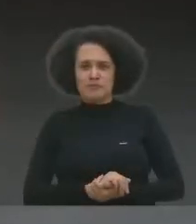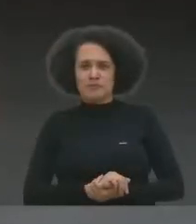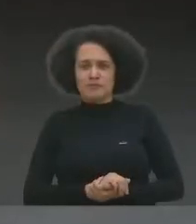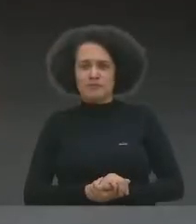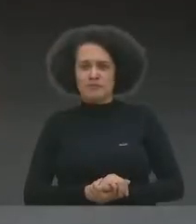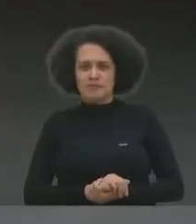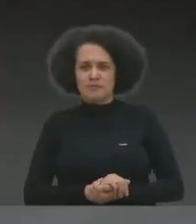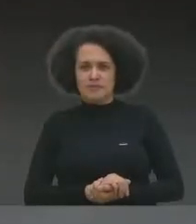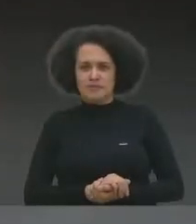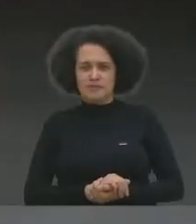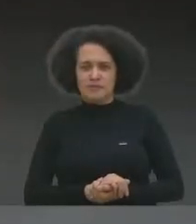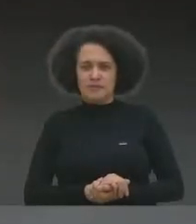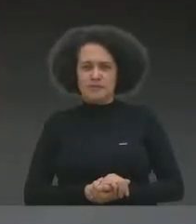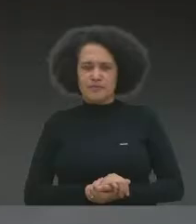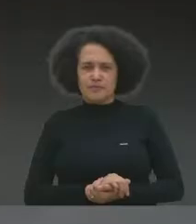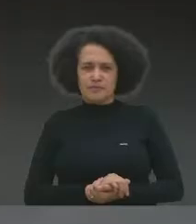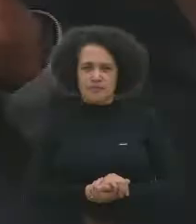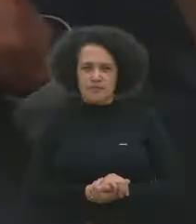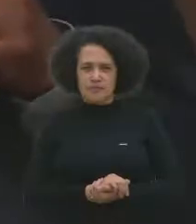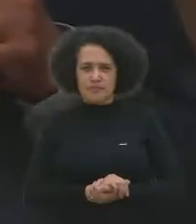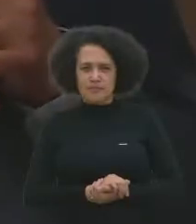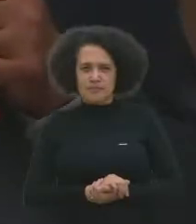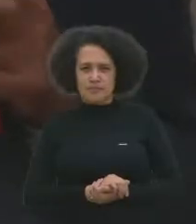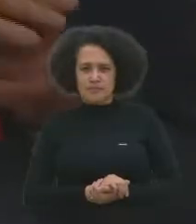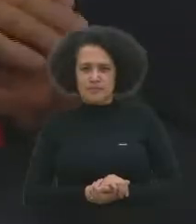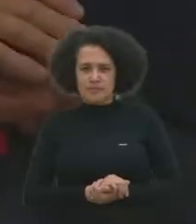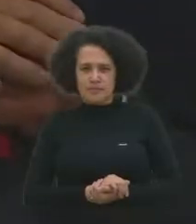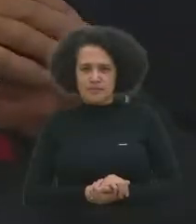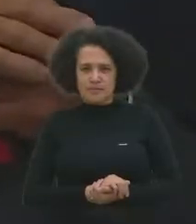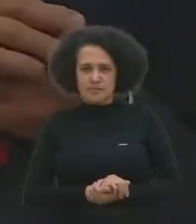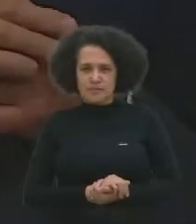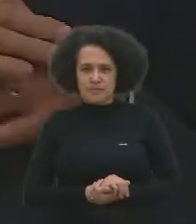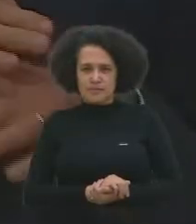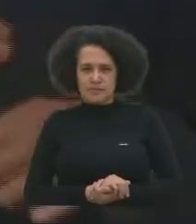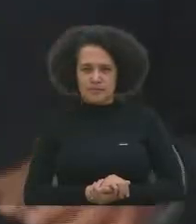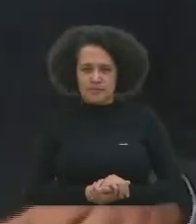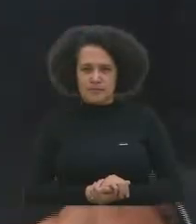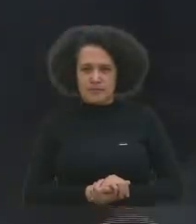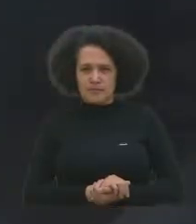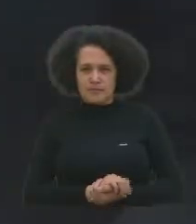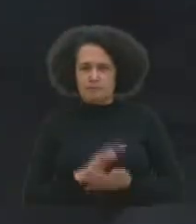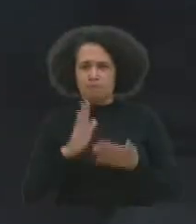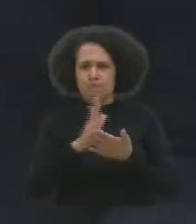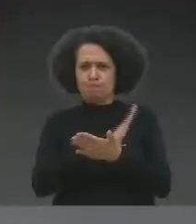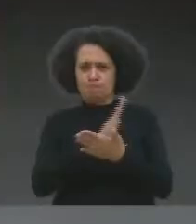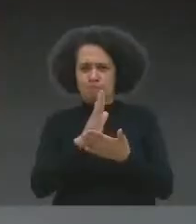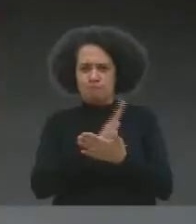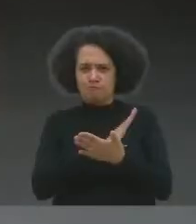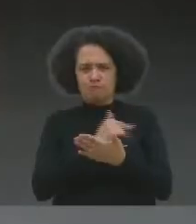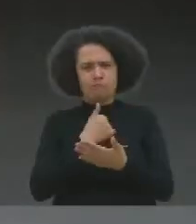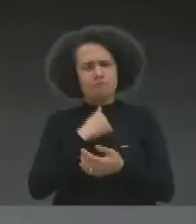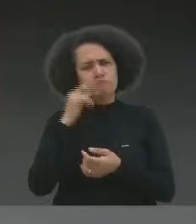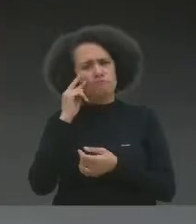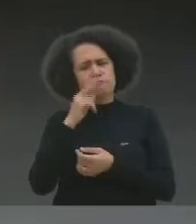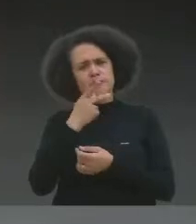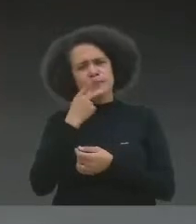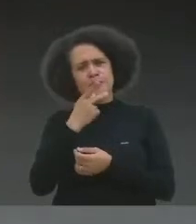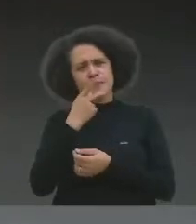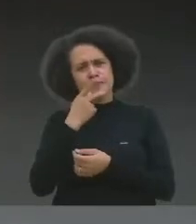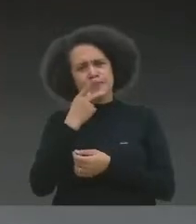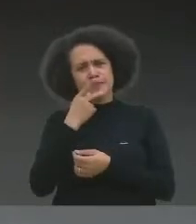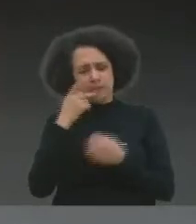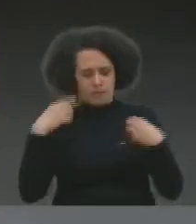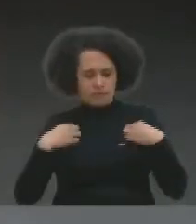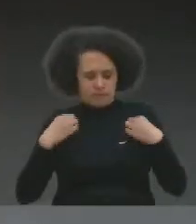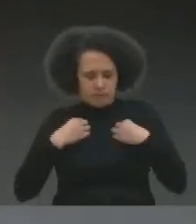the armor of God and we think maybe too casually. E muitas vezes a gente ouve falar sobre a armadura de Deus e a gente acha